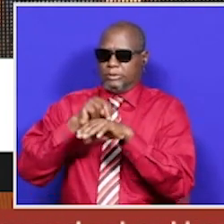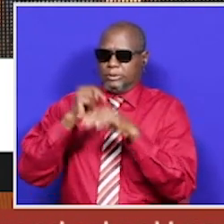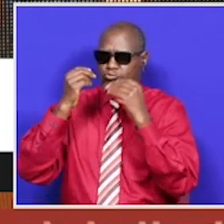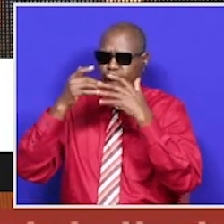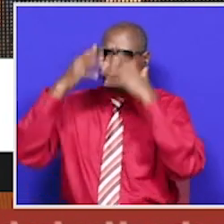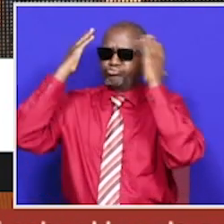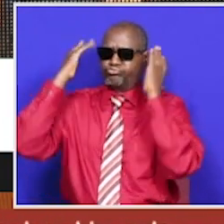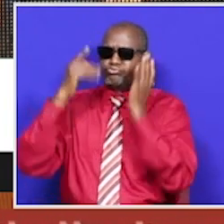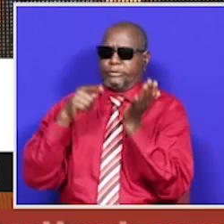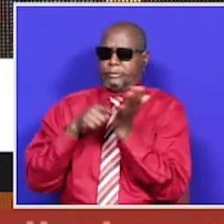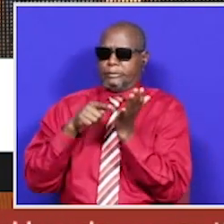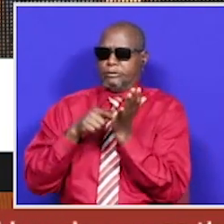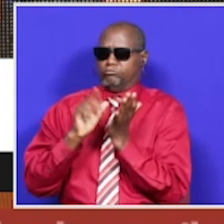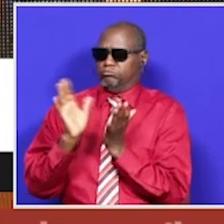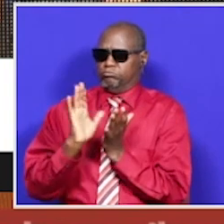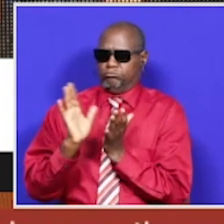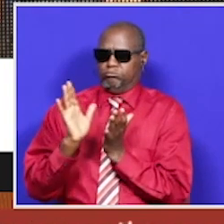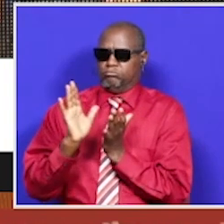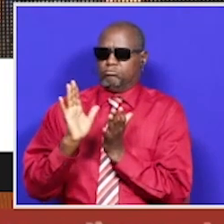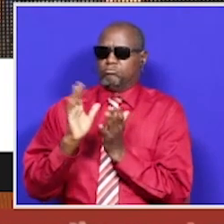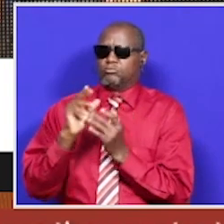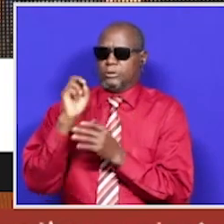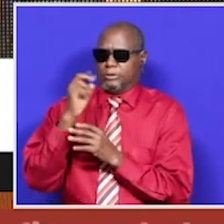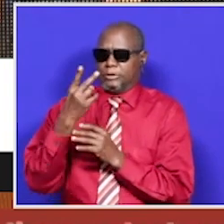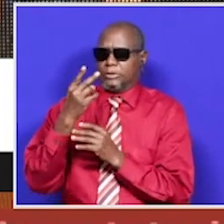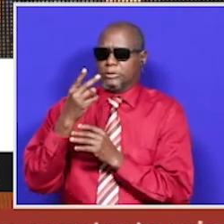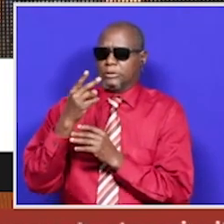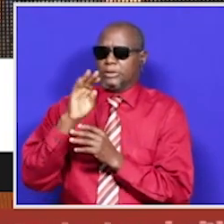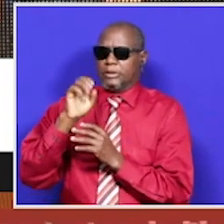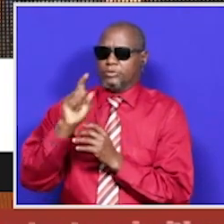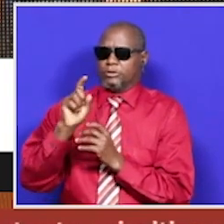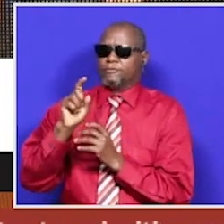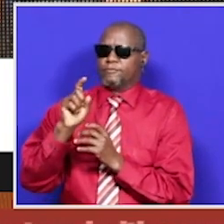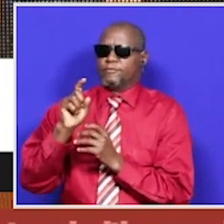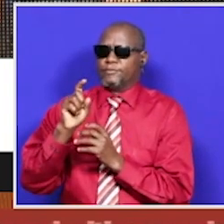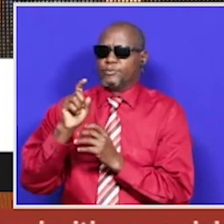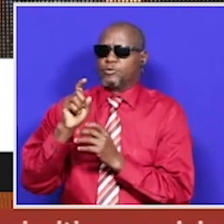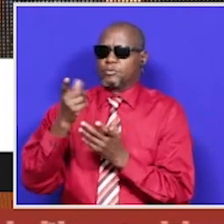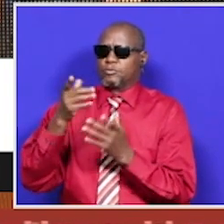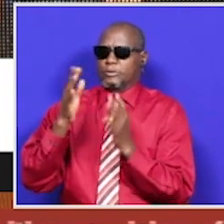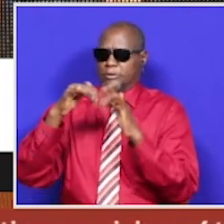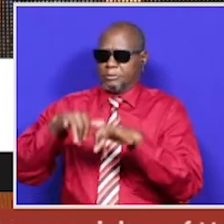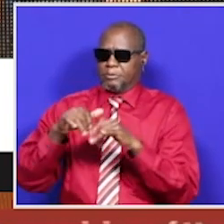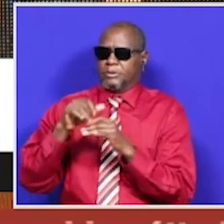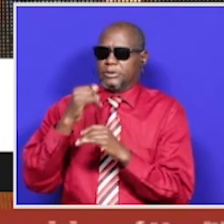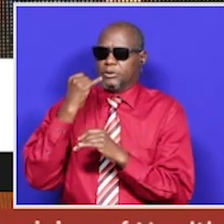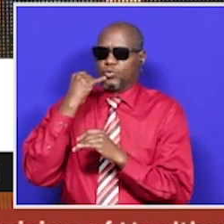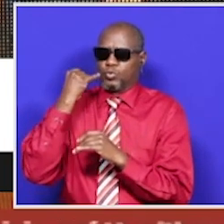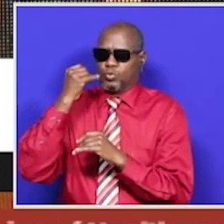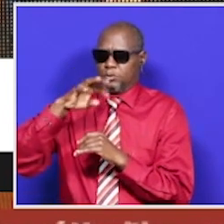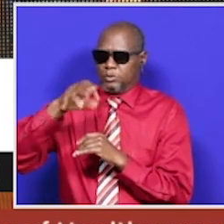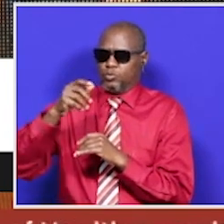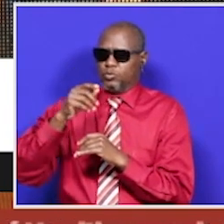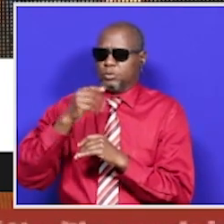debts. Addressing the press after the second national executive retreat in Naivasha, Nakuru County, President Ruto emphasized that